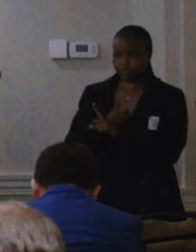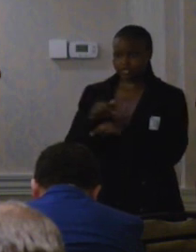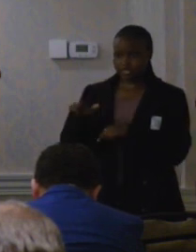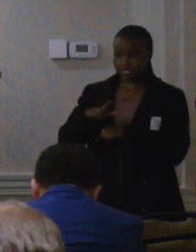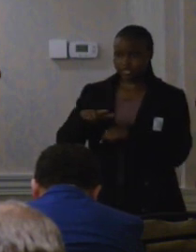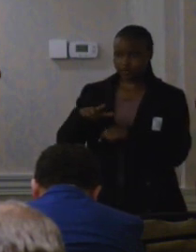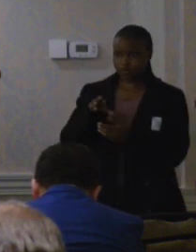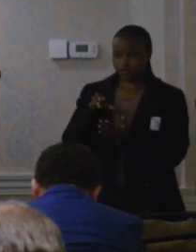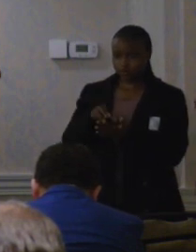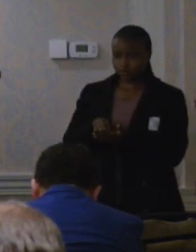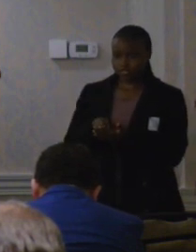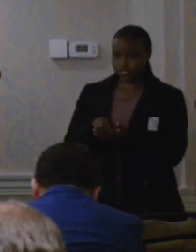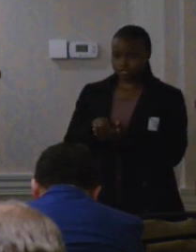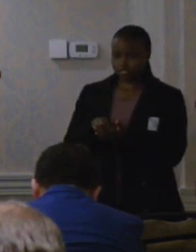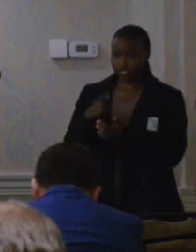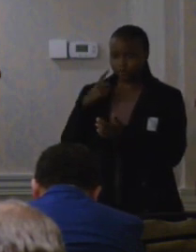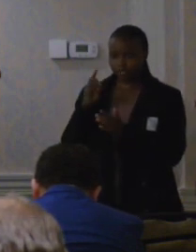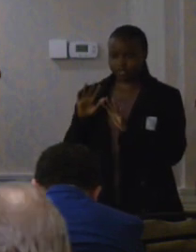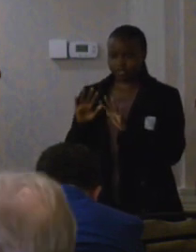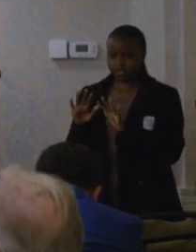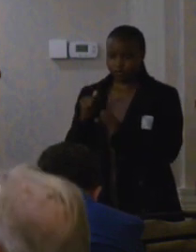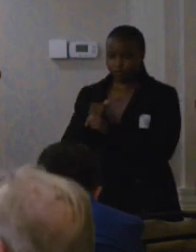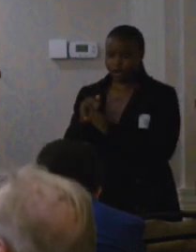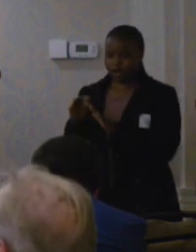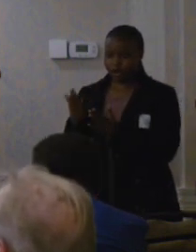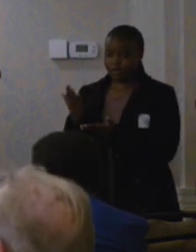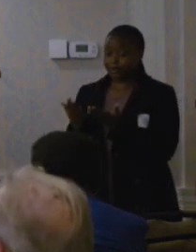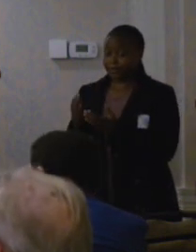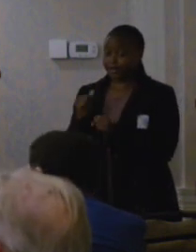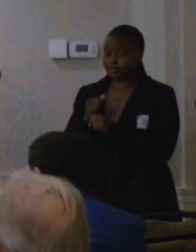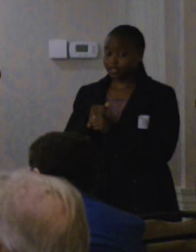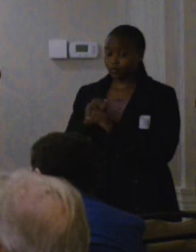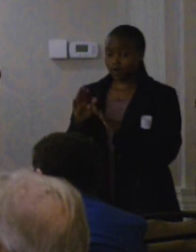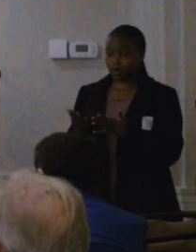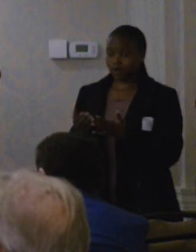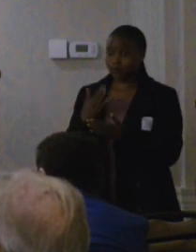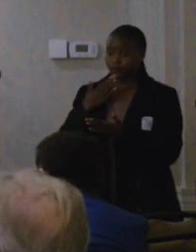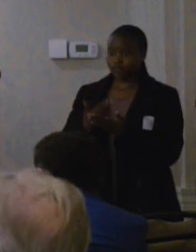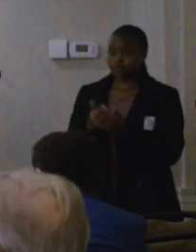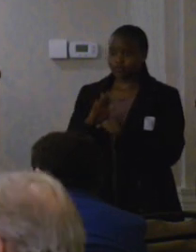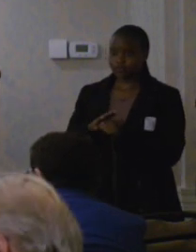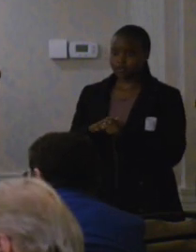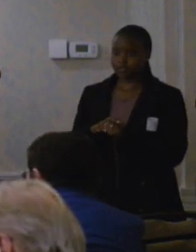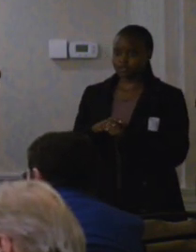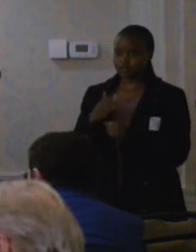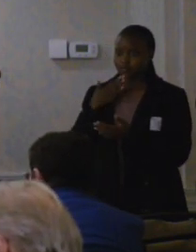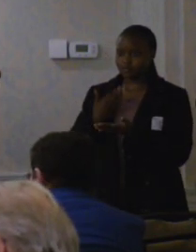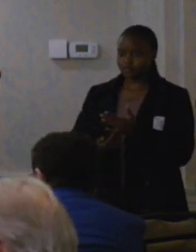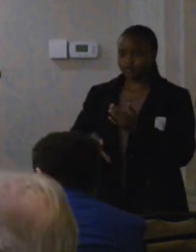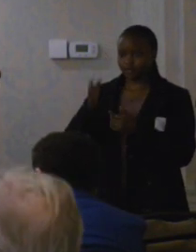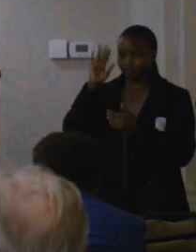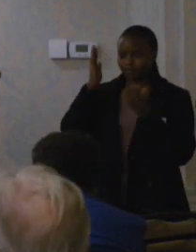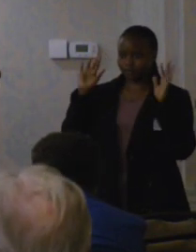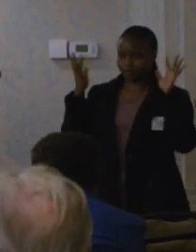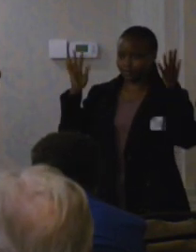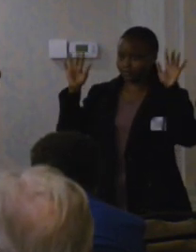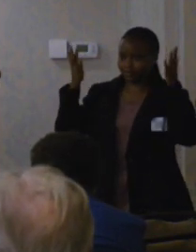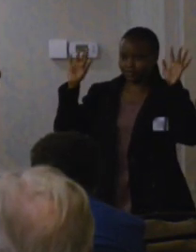local context, and we should consider about how the balance can be. Yeah, thank you very much.